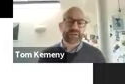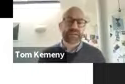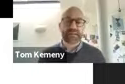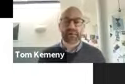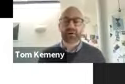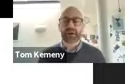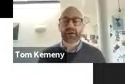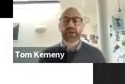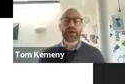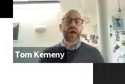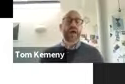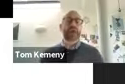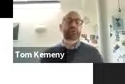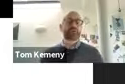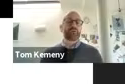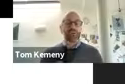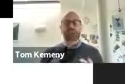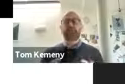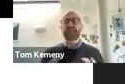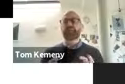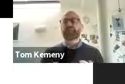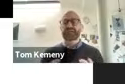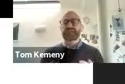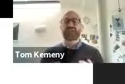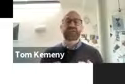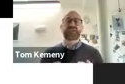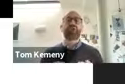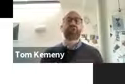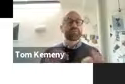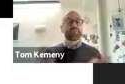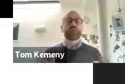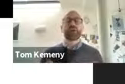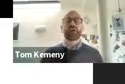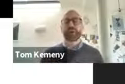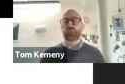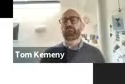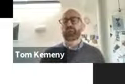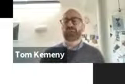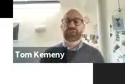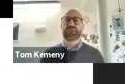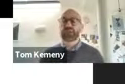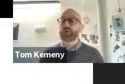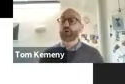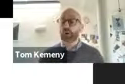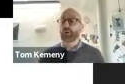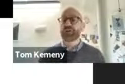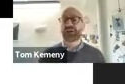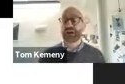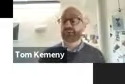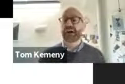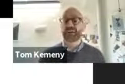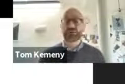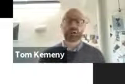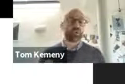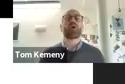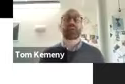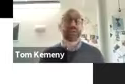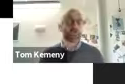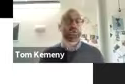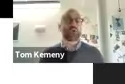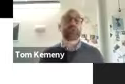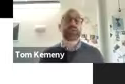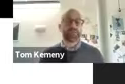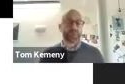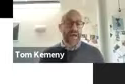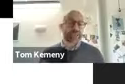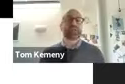1900 to 1980 period. And so we want to focus our attention here on the blue line that represents frontier workers in manufacturing. We're calling